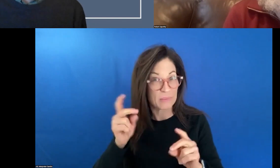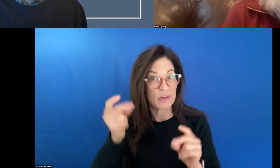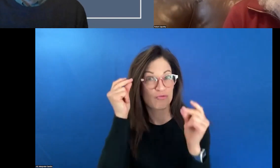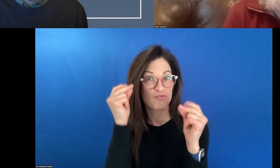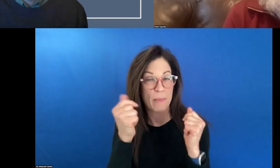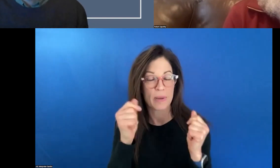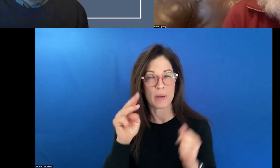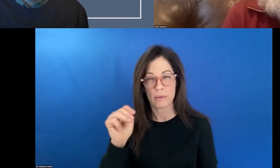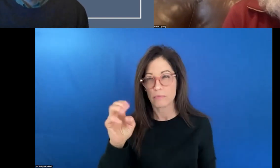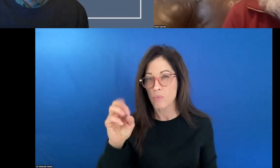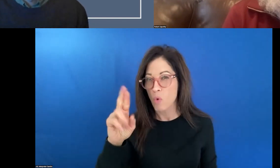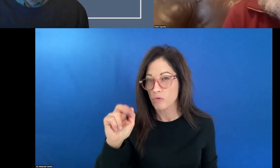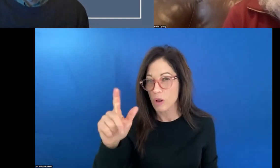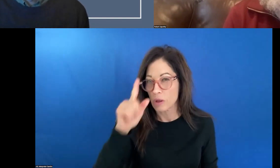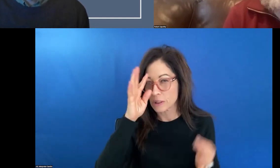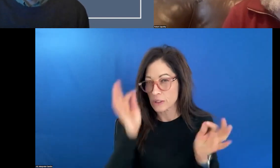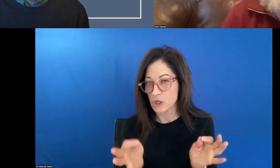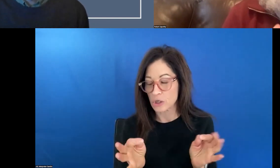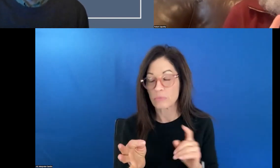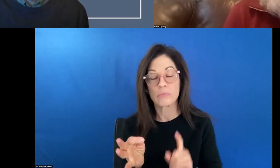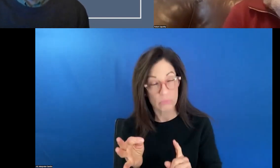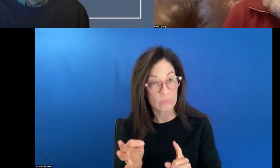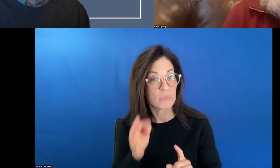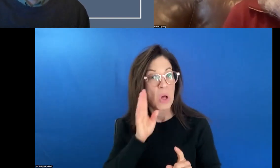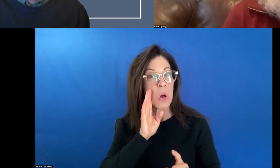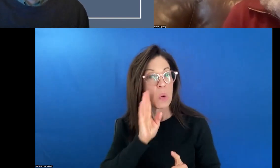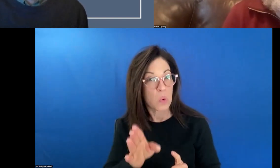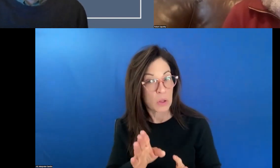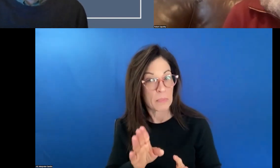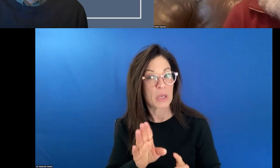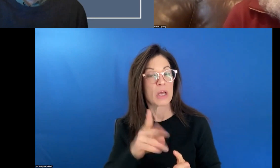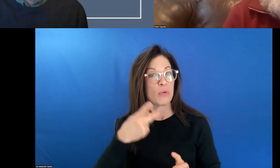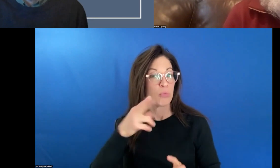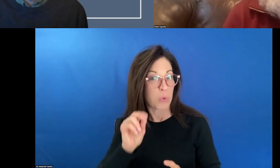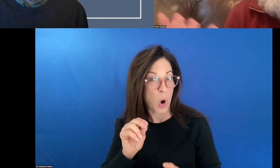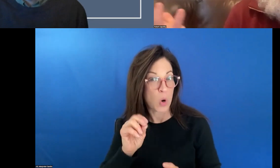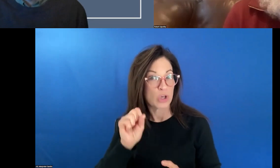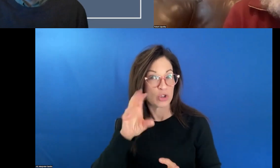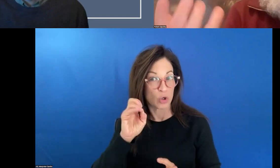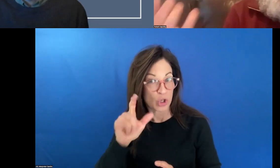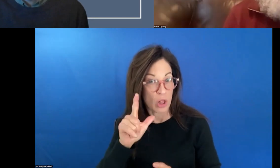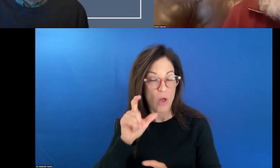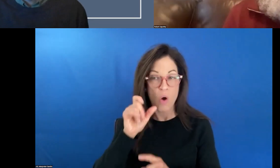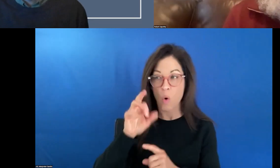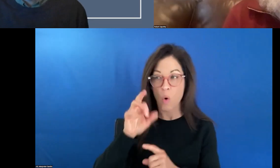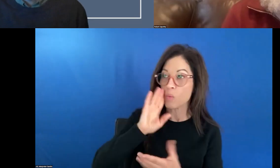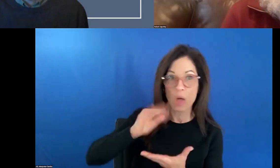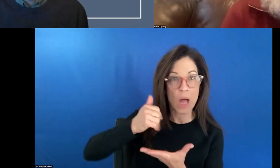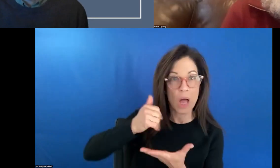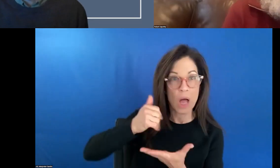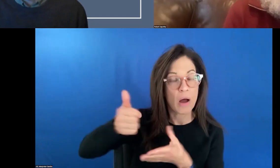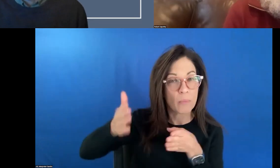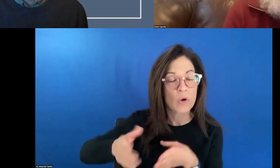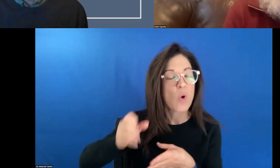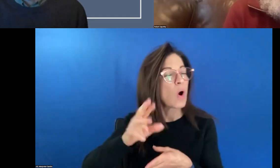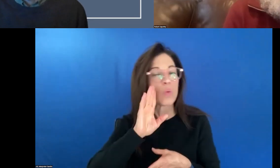moral decision. And is it going to be a pro-social one? Is it going to be one that is helping out somebody else? Or is it going to